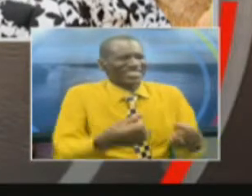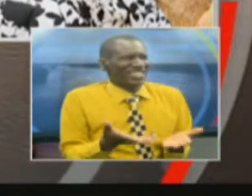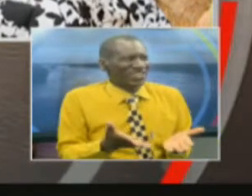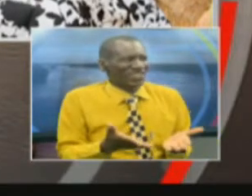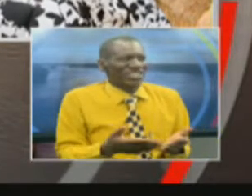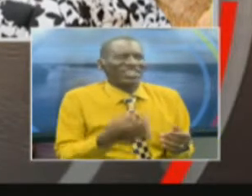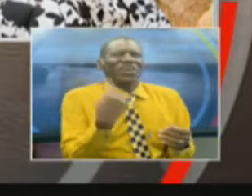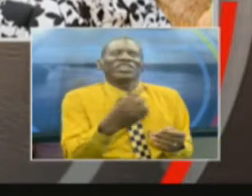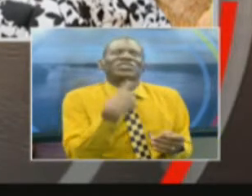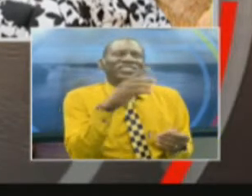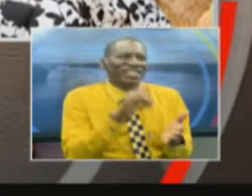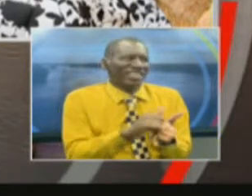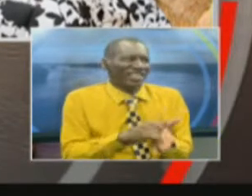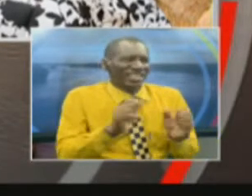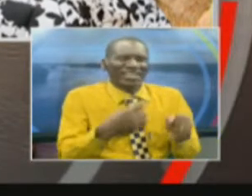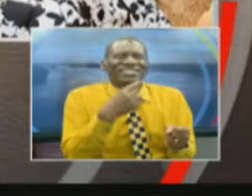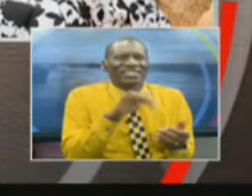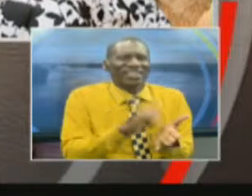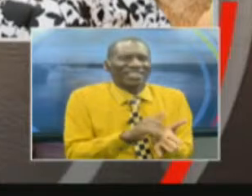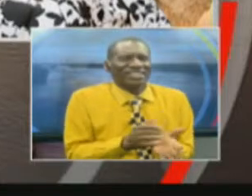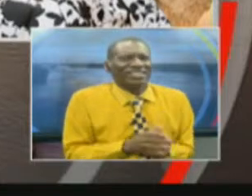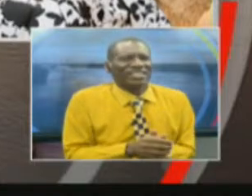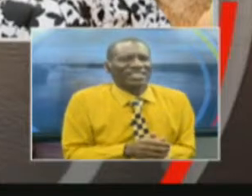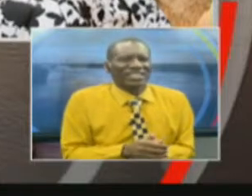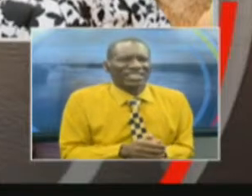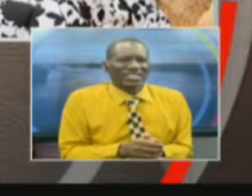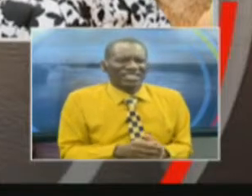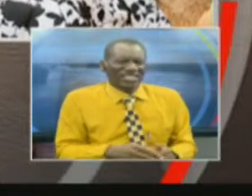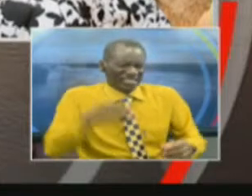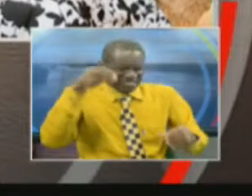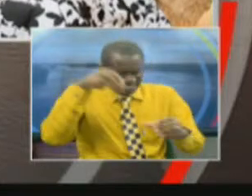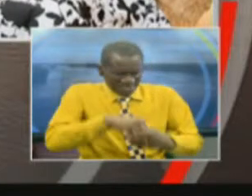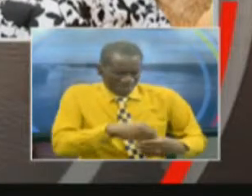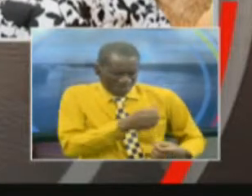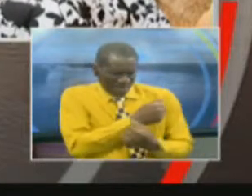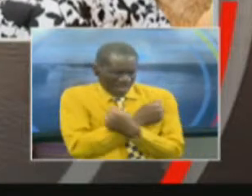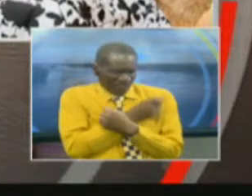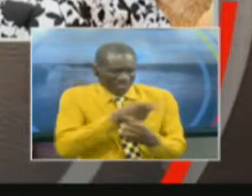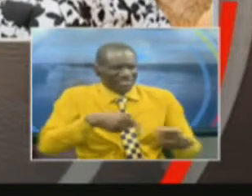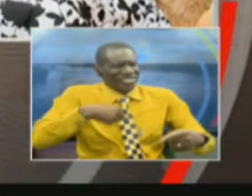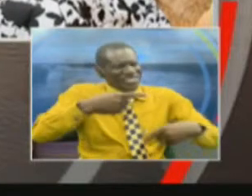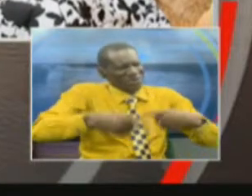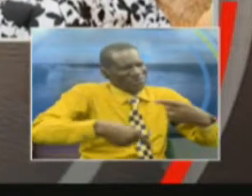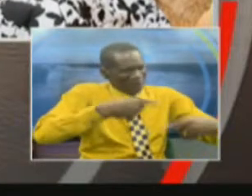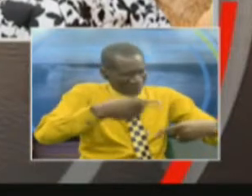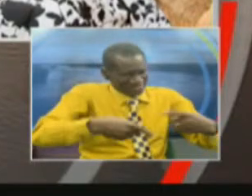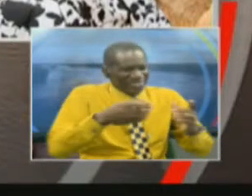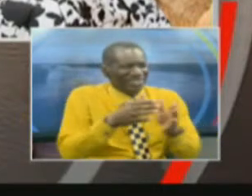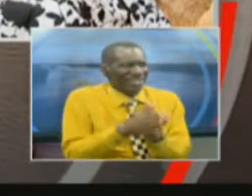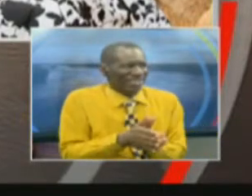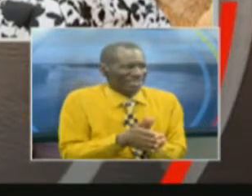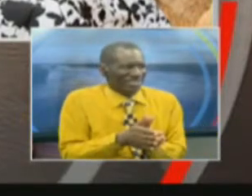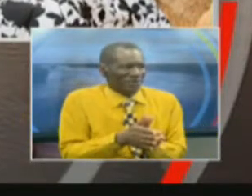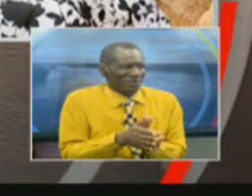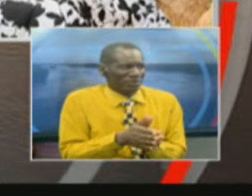Just to say that intimacy is actually a process, and